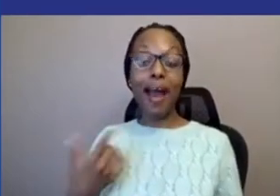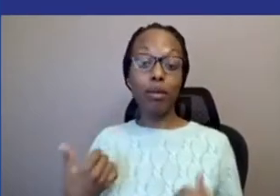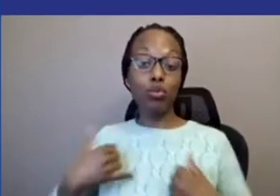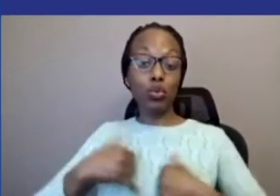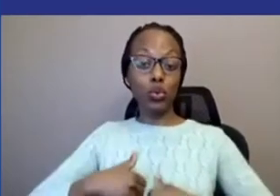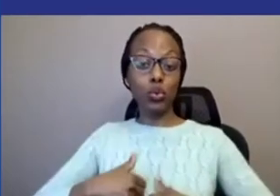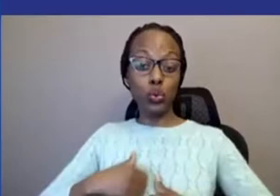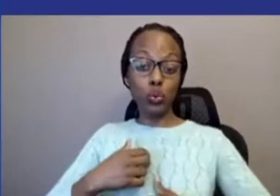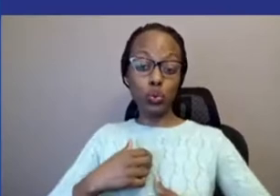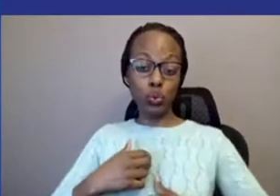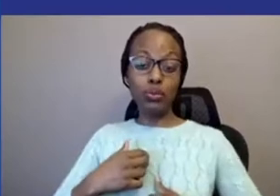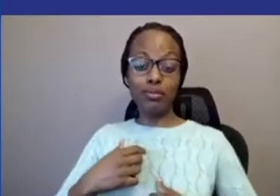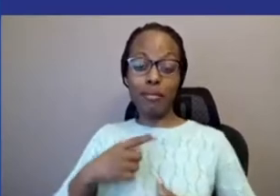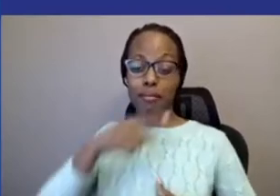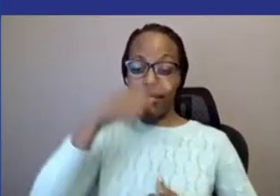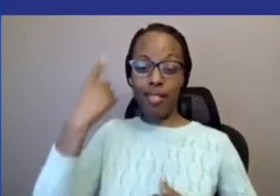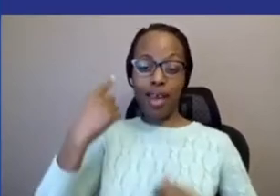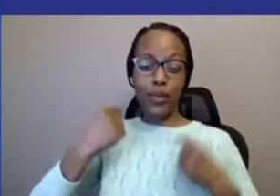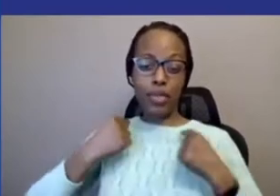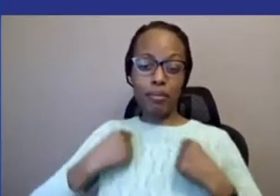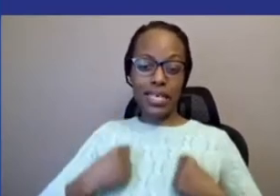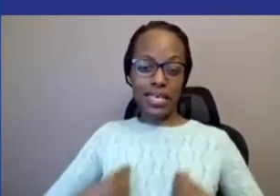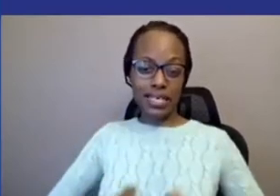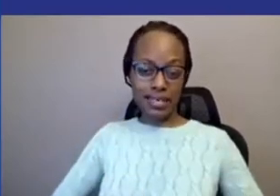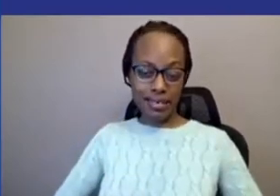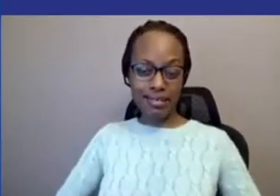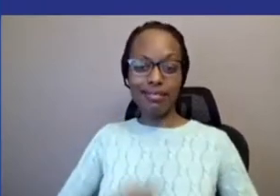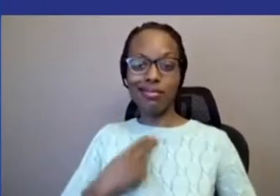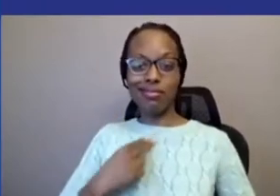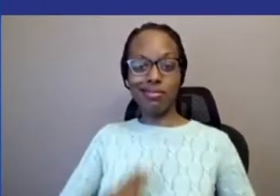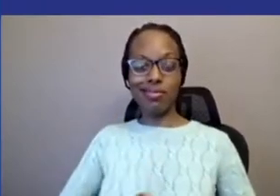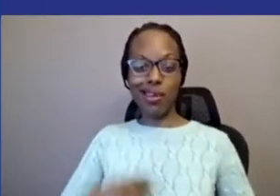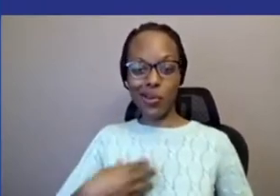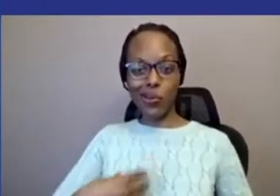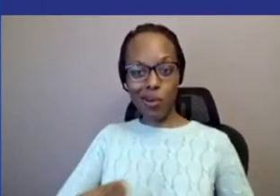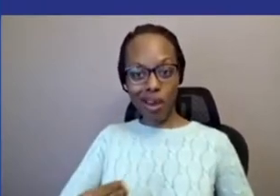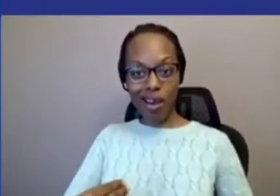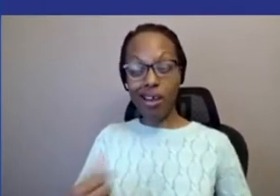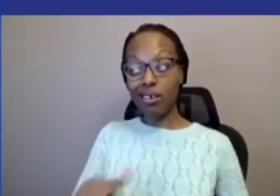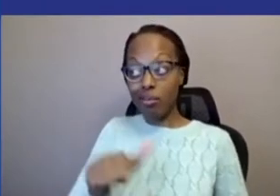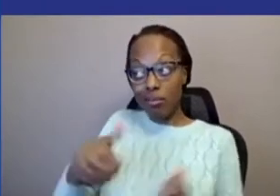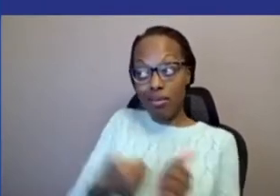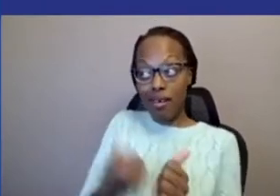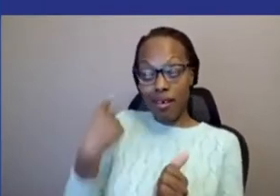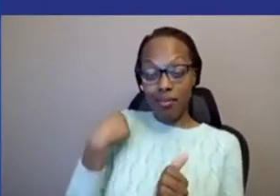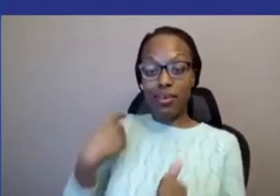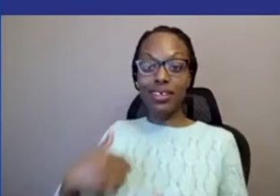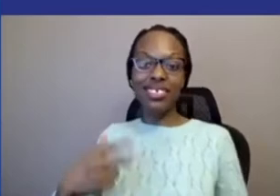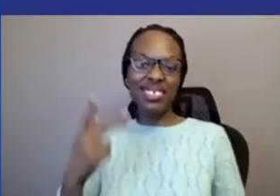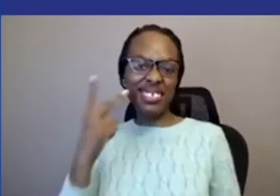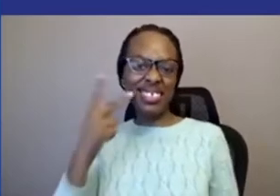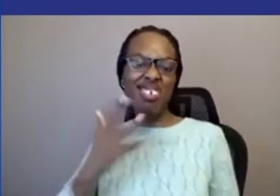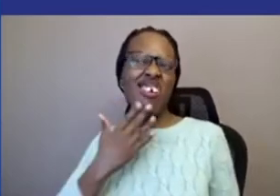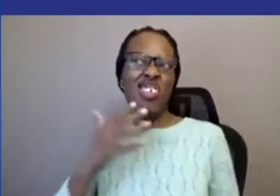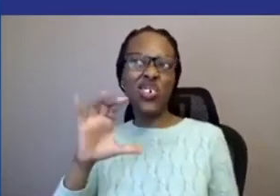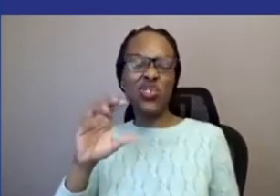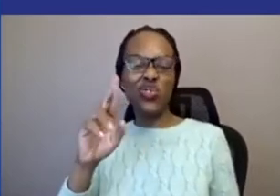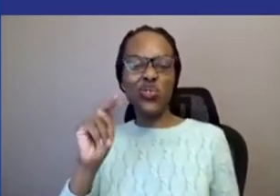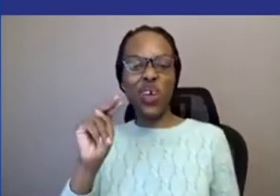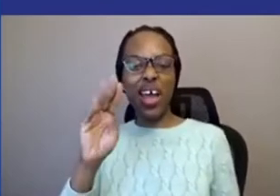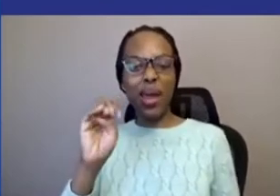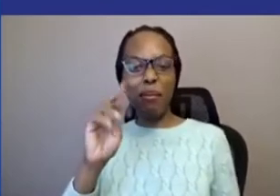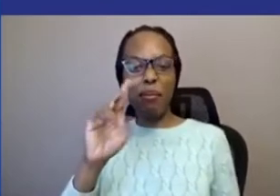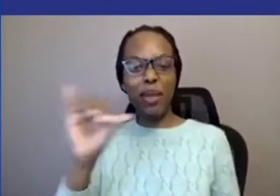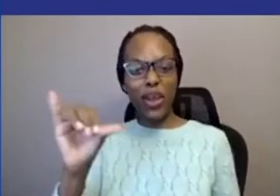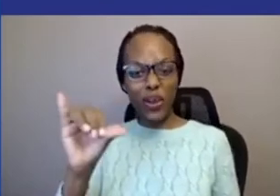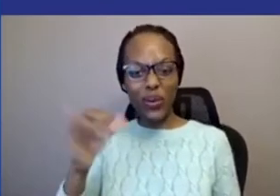tie and accessories and hat. My background is a cranberry wall and white